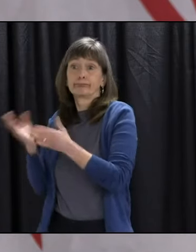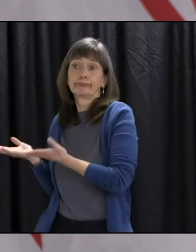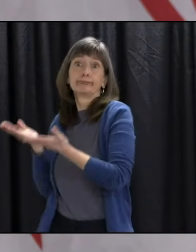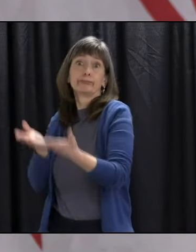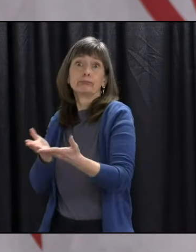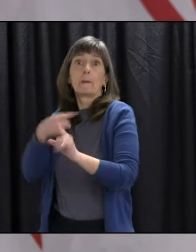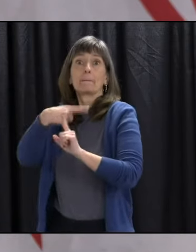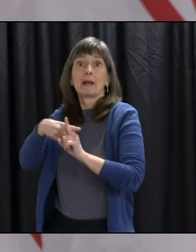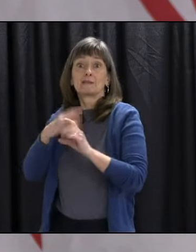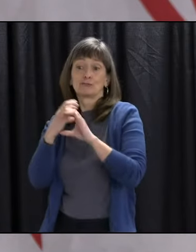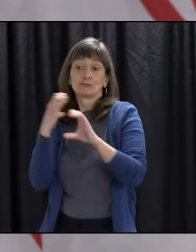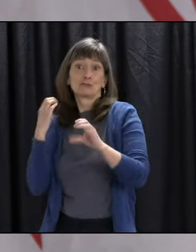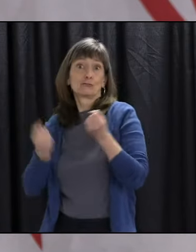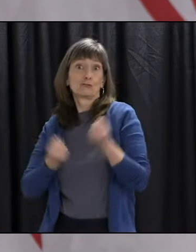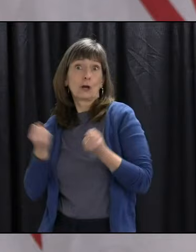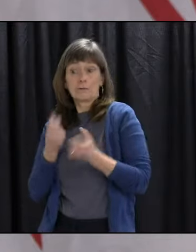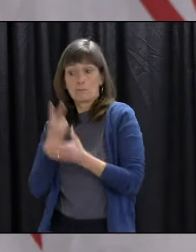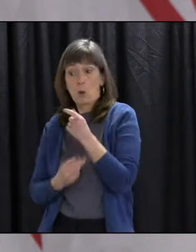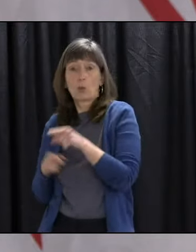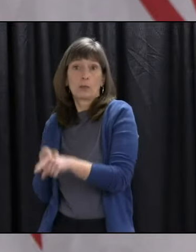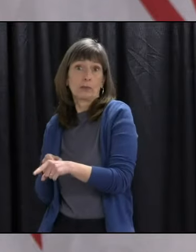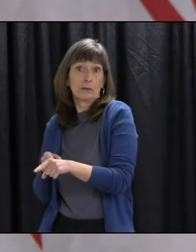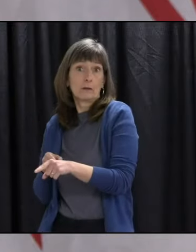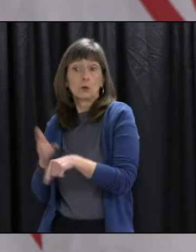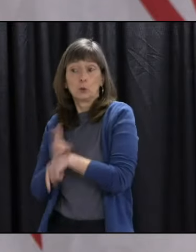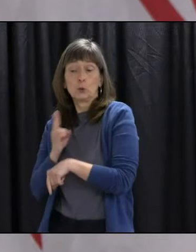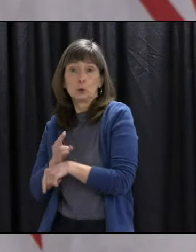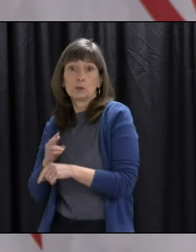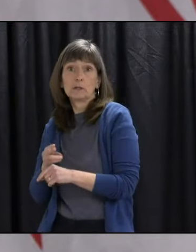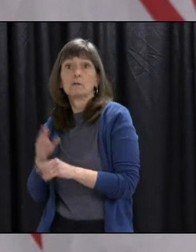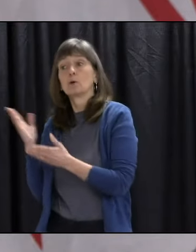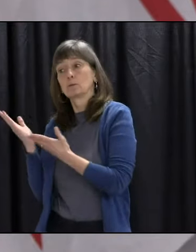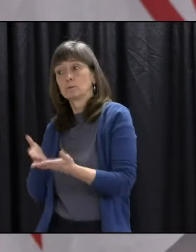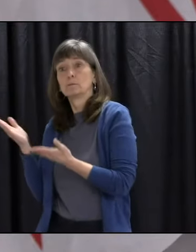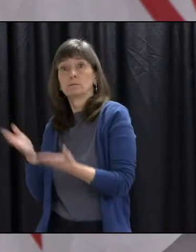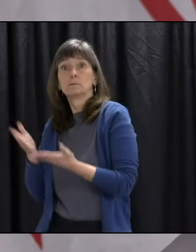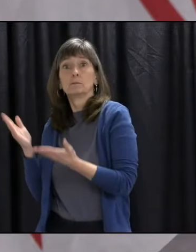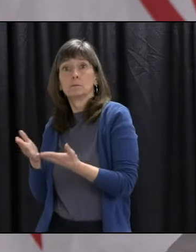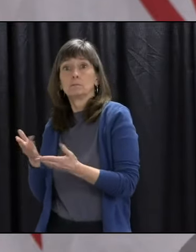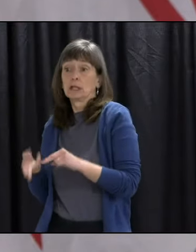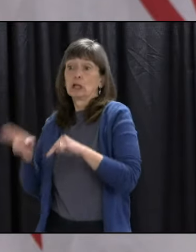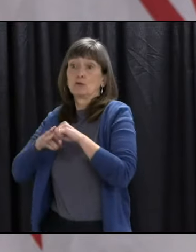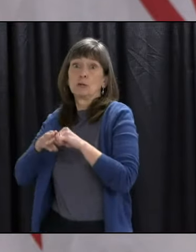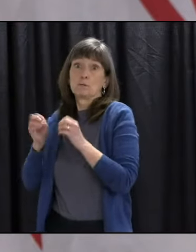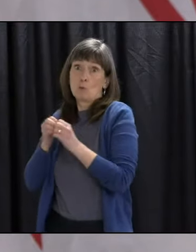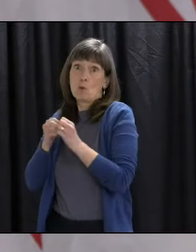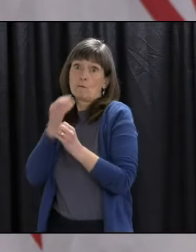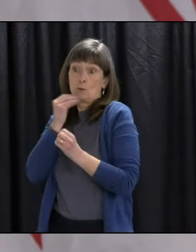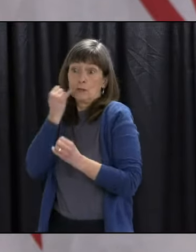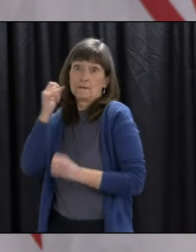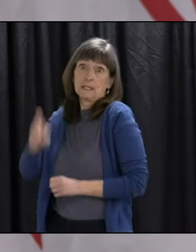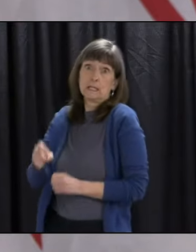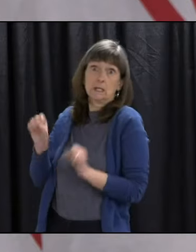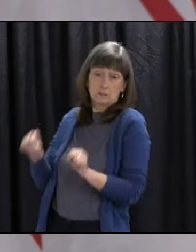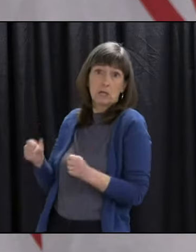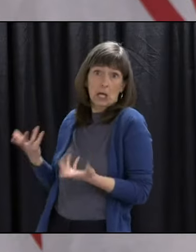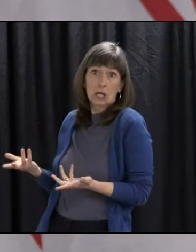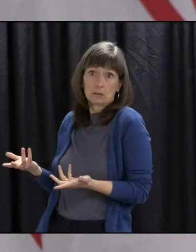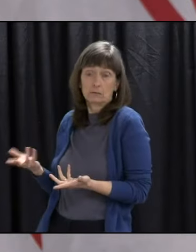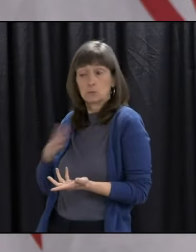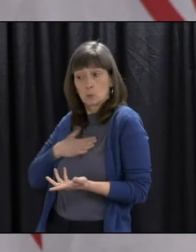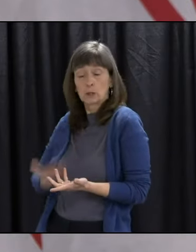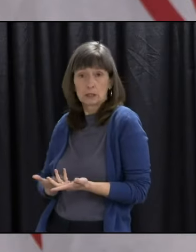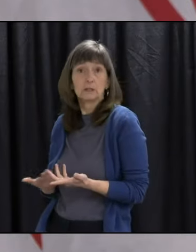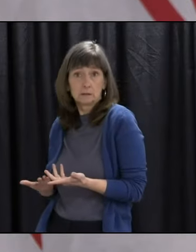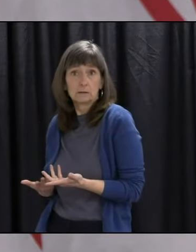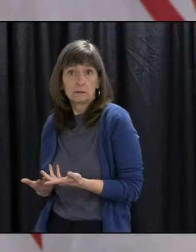trucking capacity and we have Marine Atlantic capacity, and both are willing to step up. So we will continue to follow